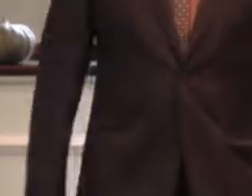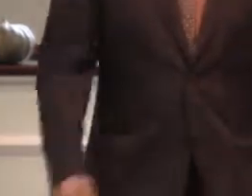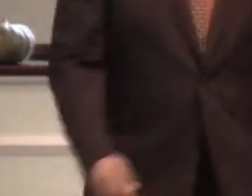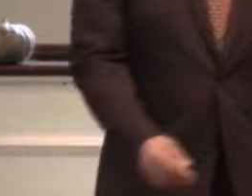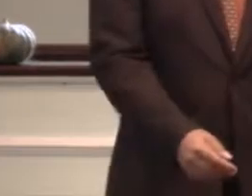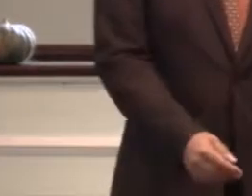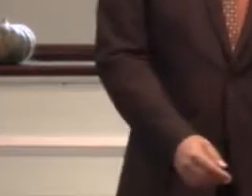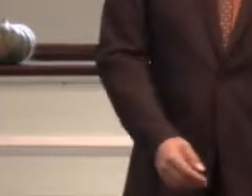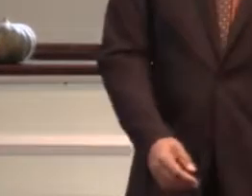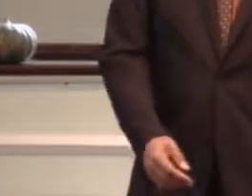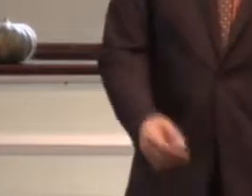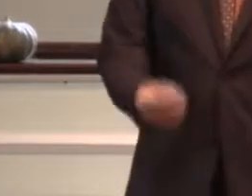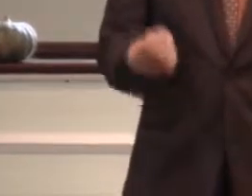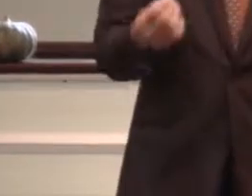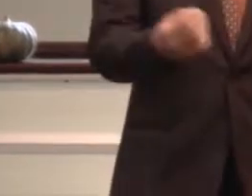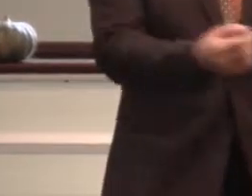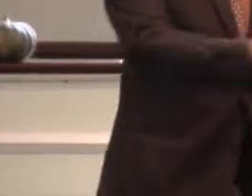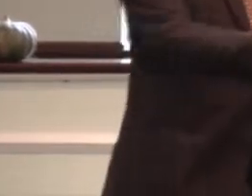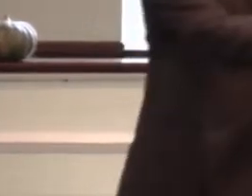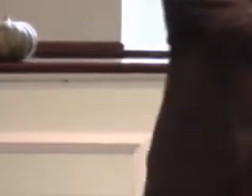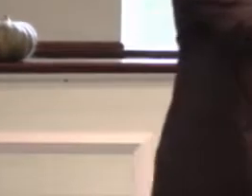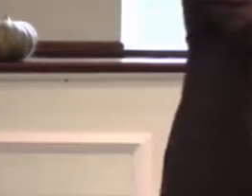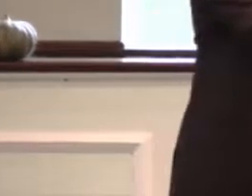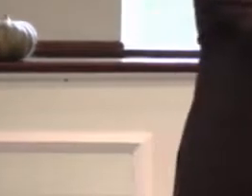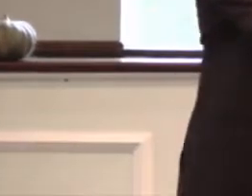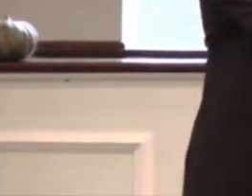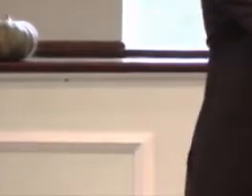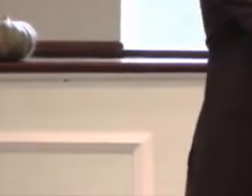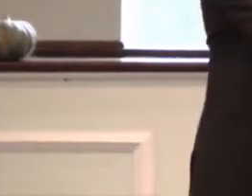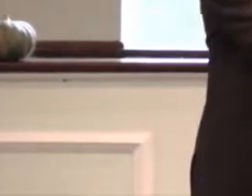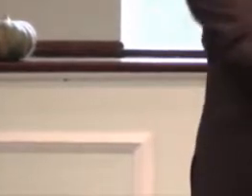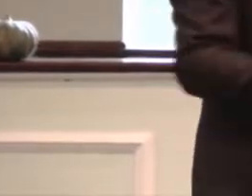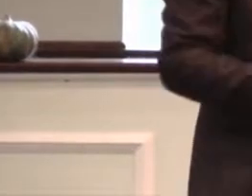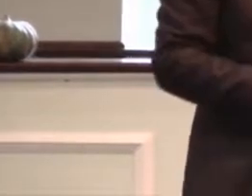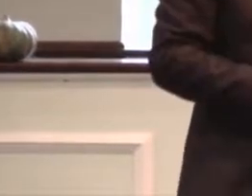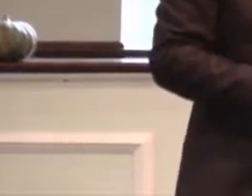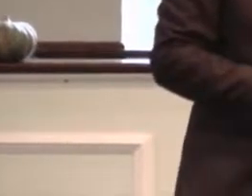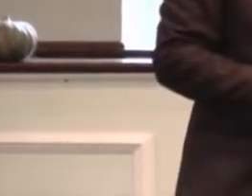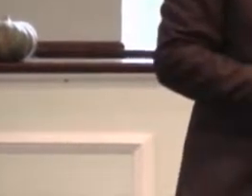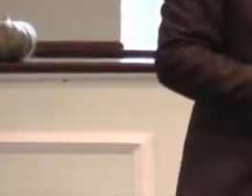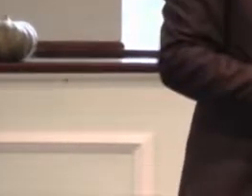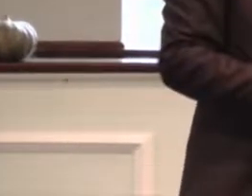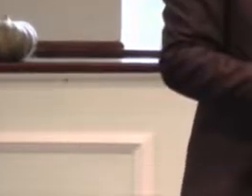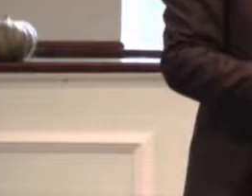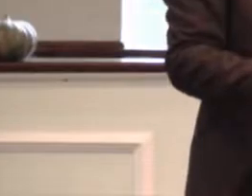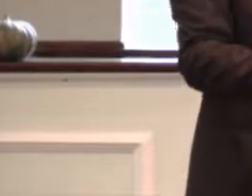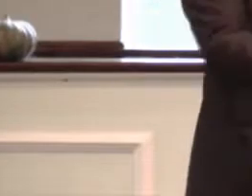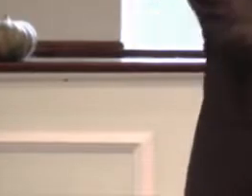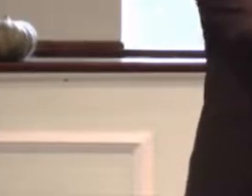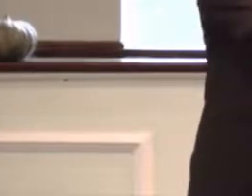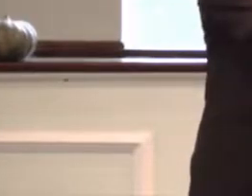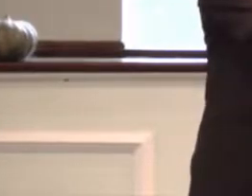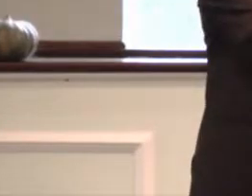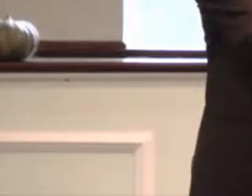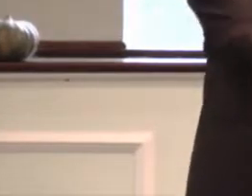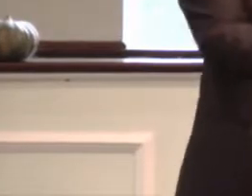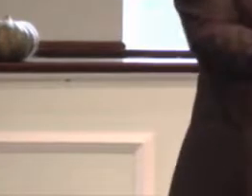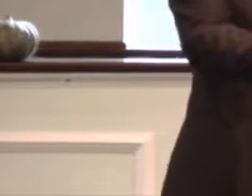Partilla Branch? Okay. Partilla Branch. Did I say it wrong? Partilla